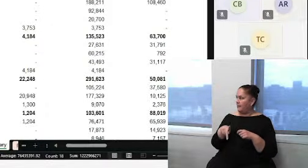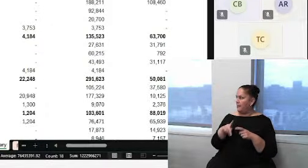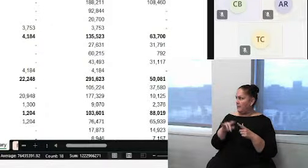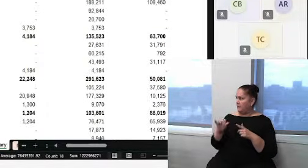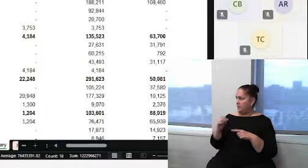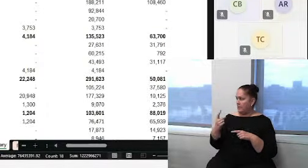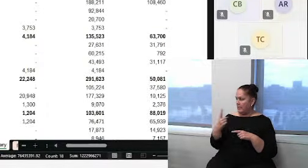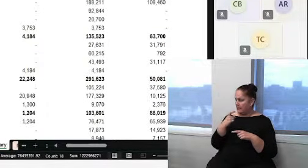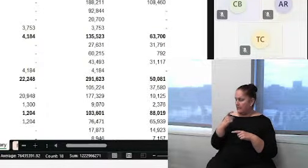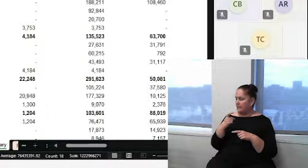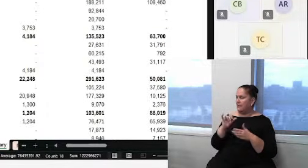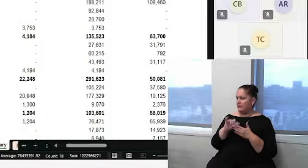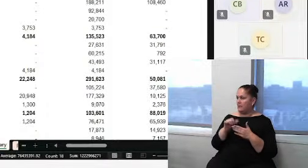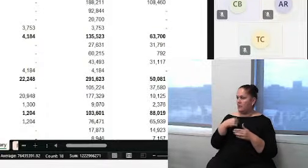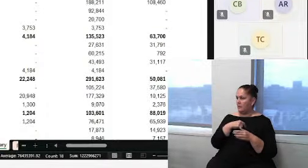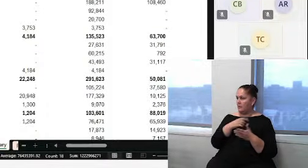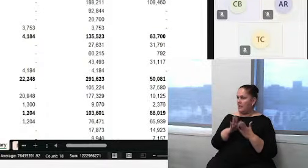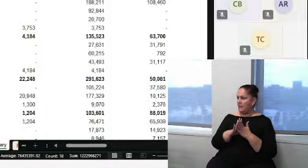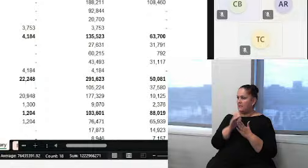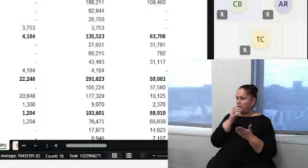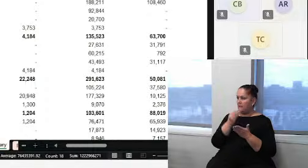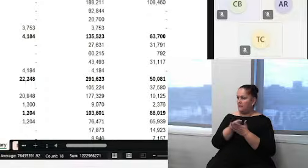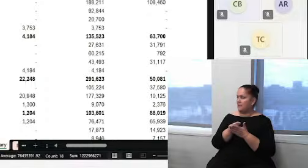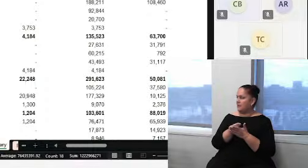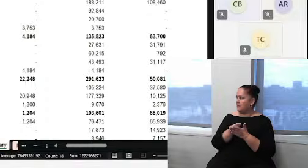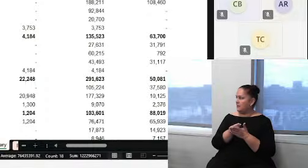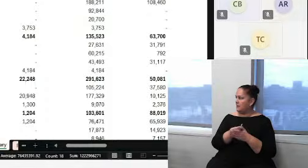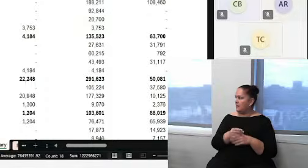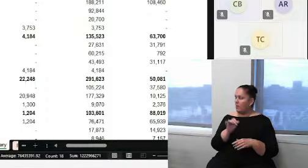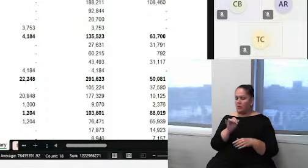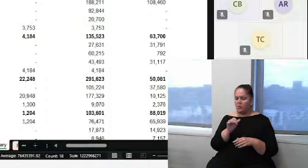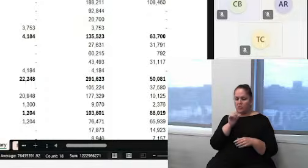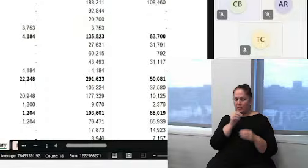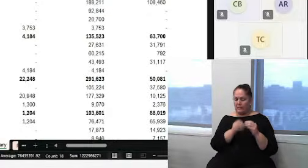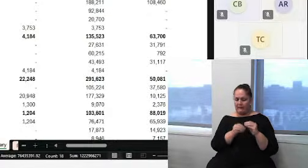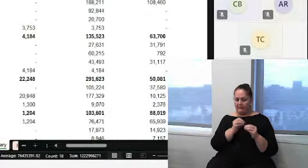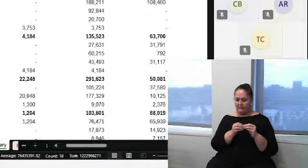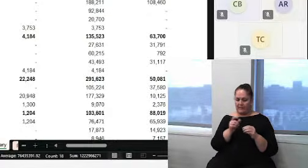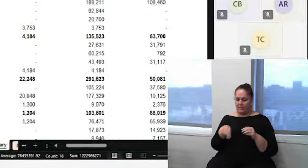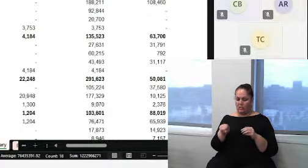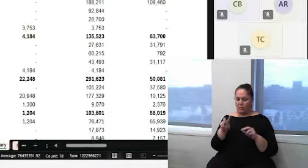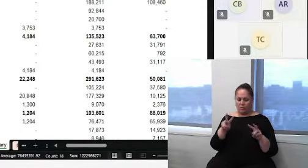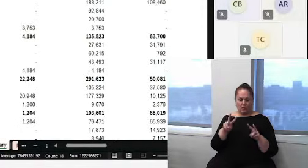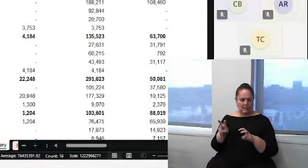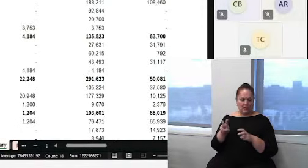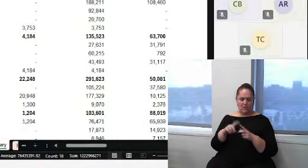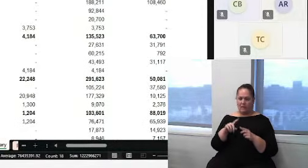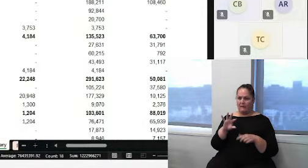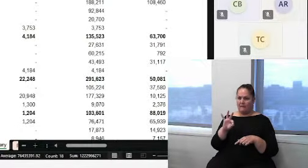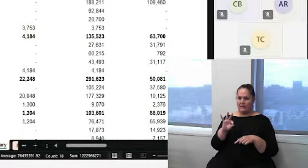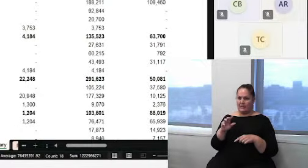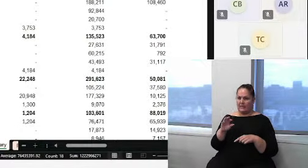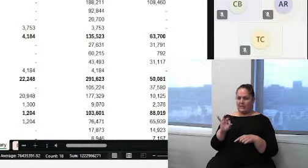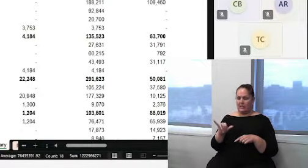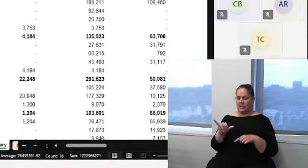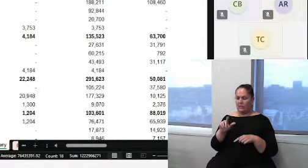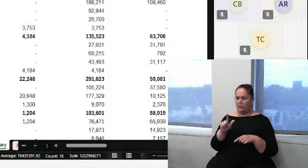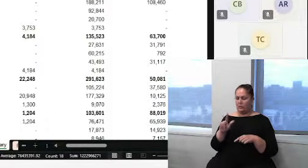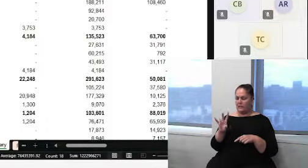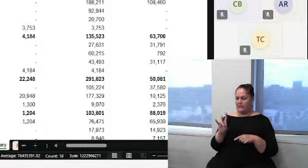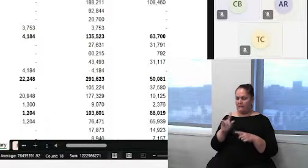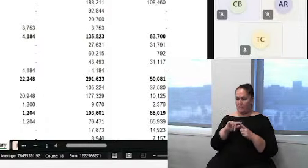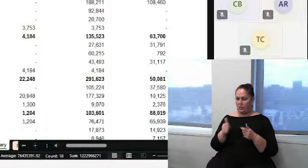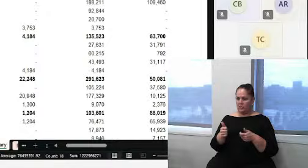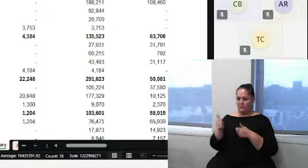a ramp up. That's what you're asking. That's what we're asking for funds. And you're also not fixing those issues in fiscal year